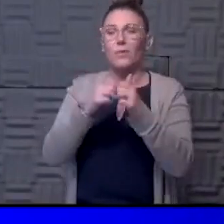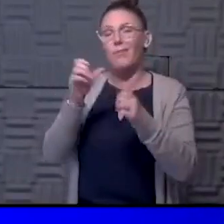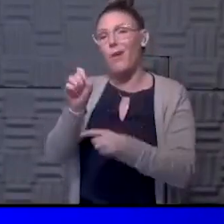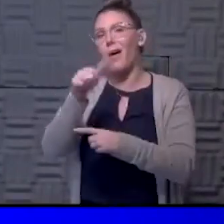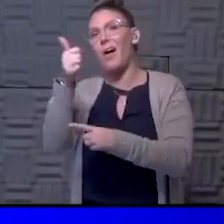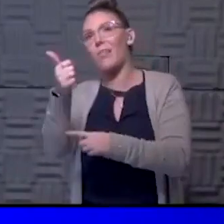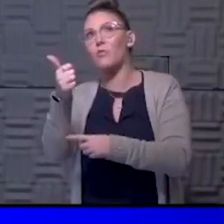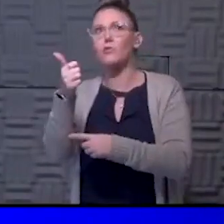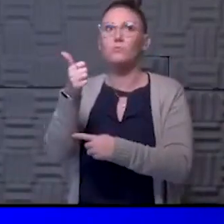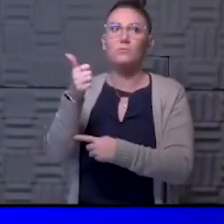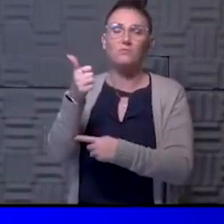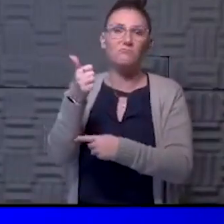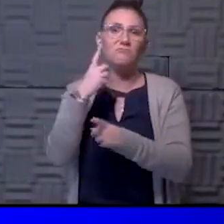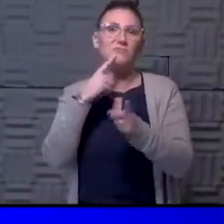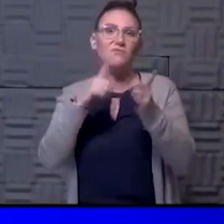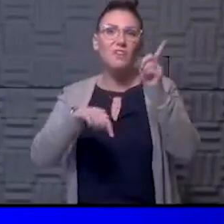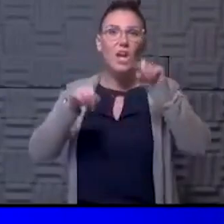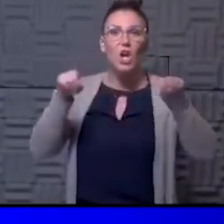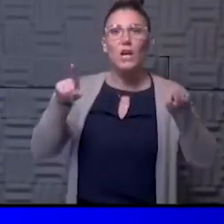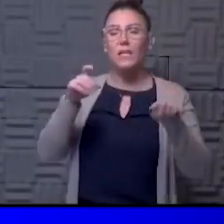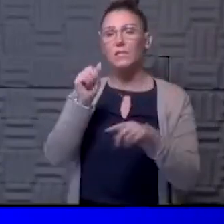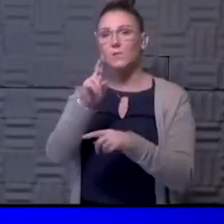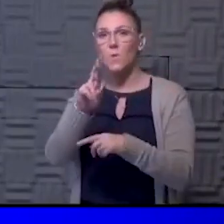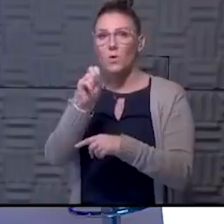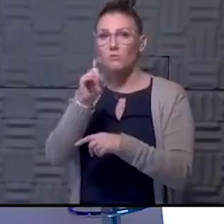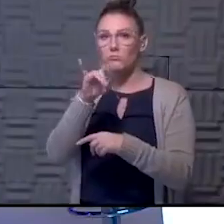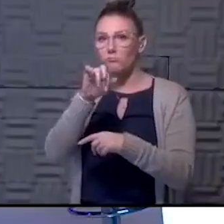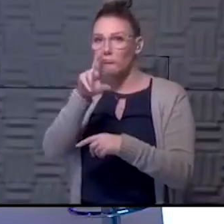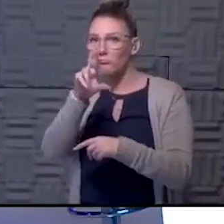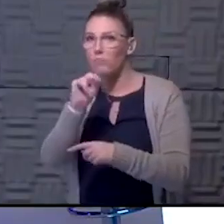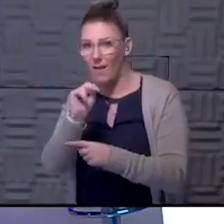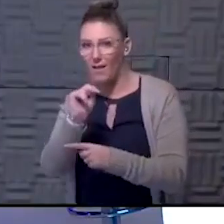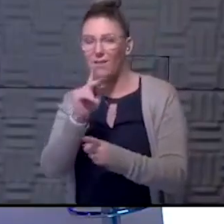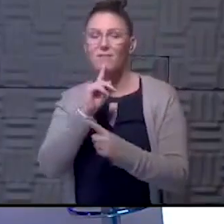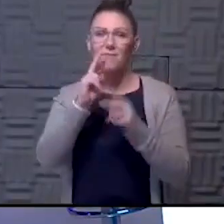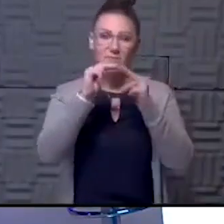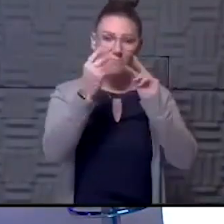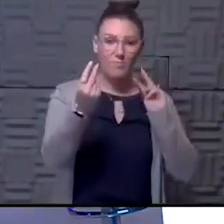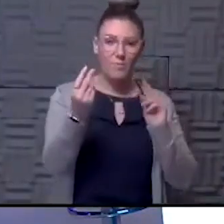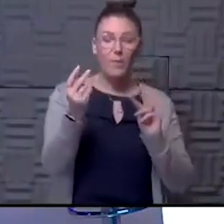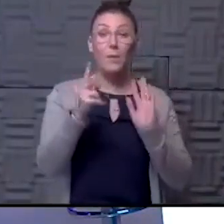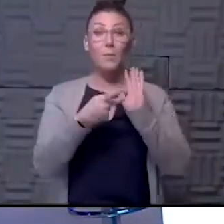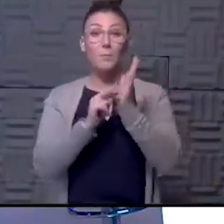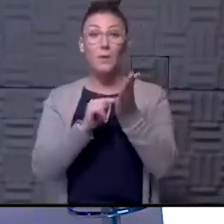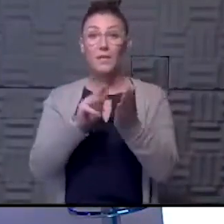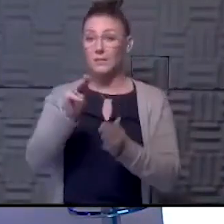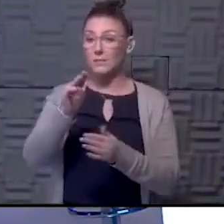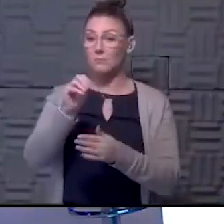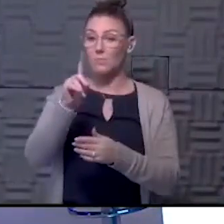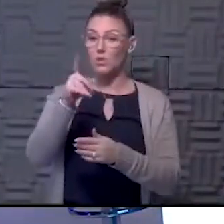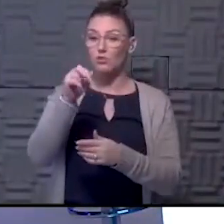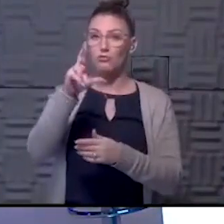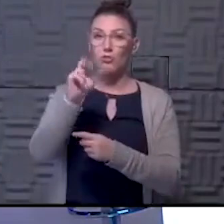other variants or strains, if you will. So I think it just means that things like Moderna and Pfizer,